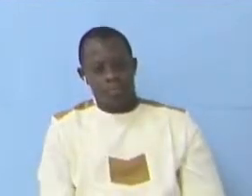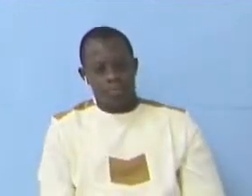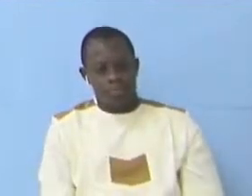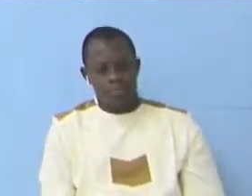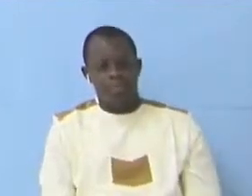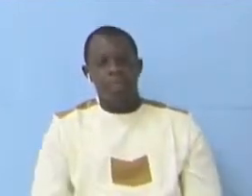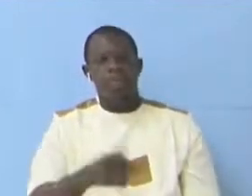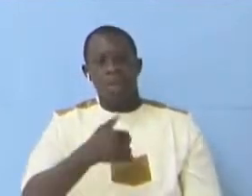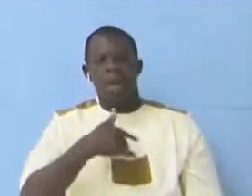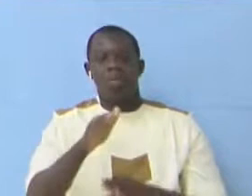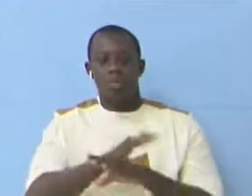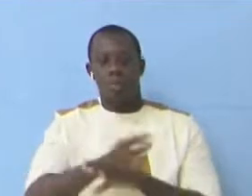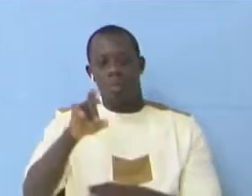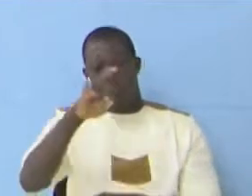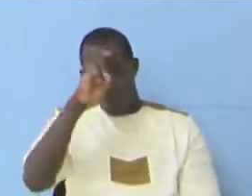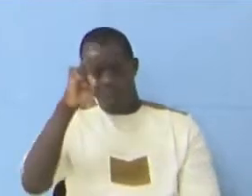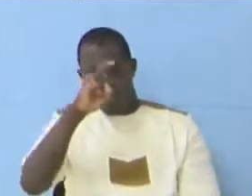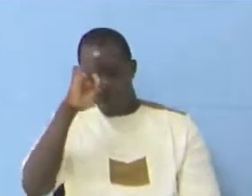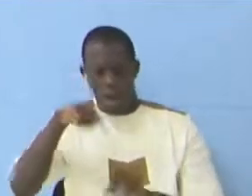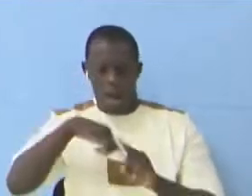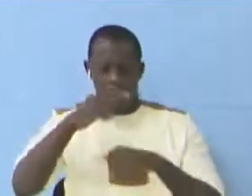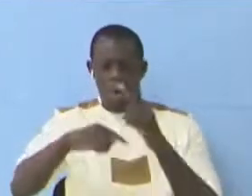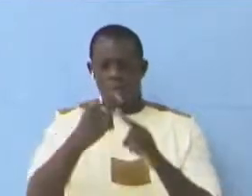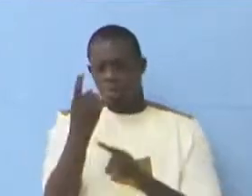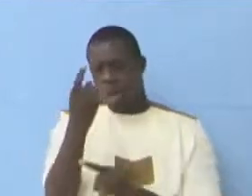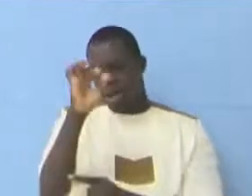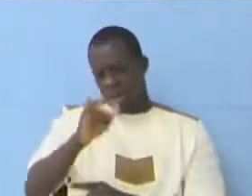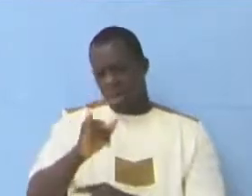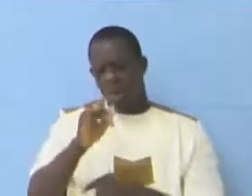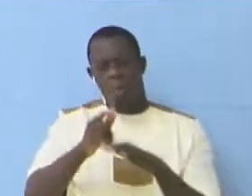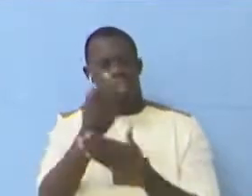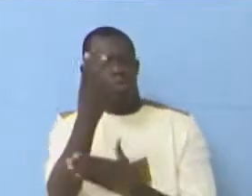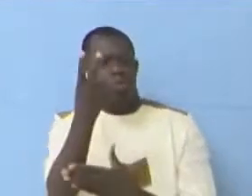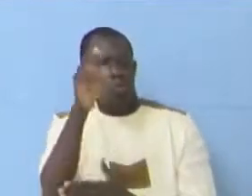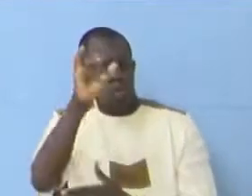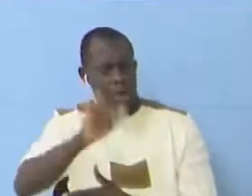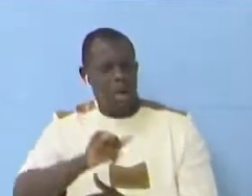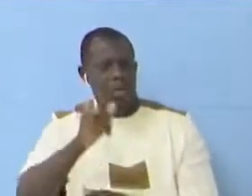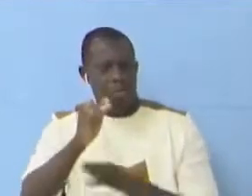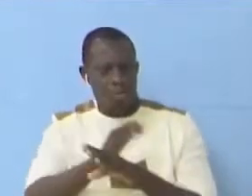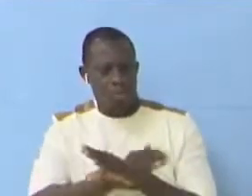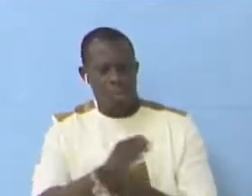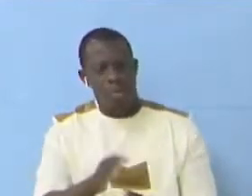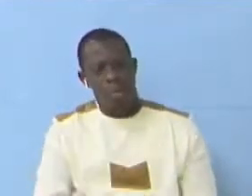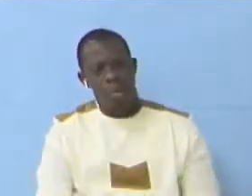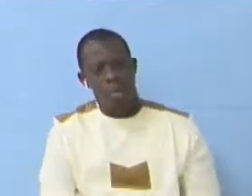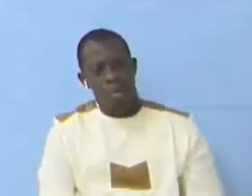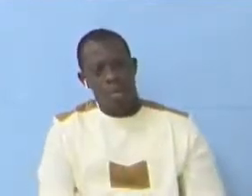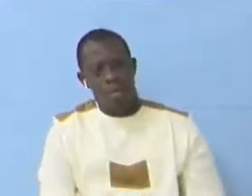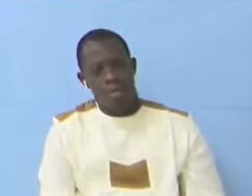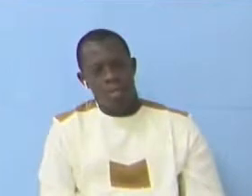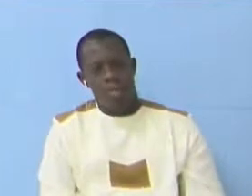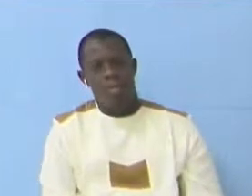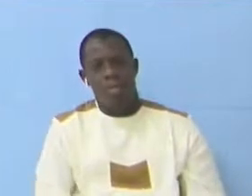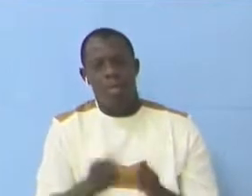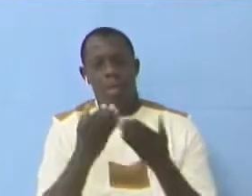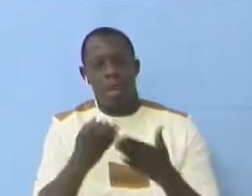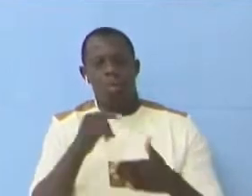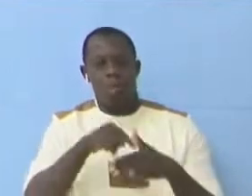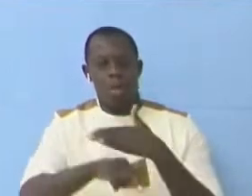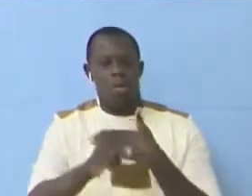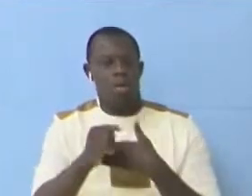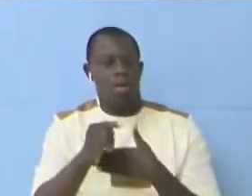I served for about a year or 2. Nekk naa fa ci diira benn at wala ñaar. In